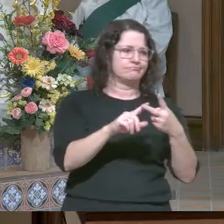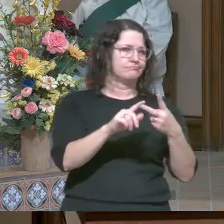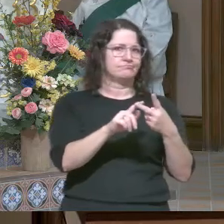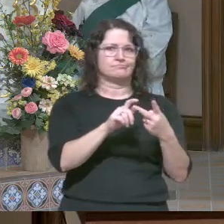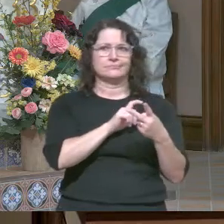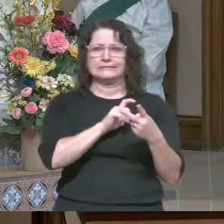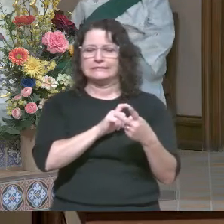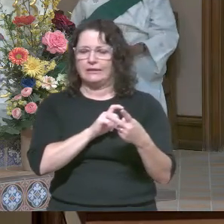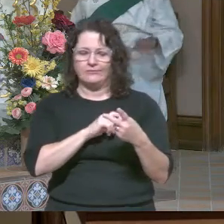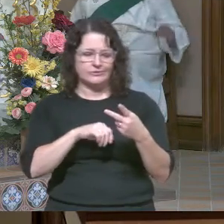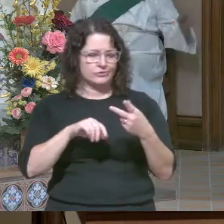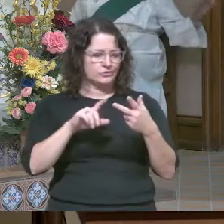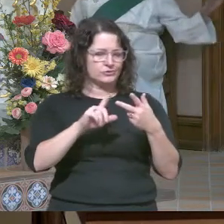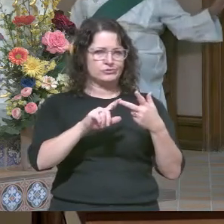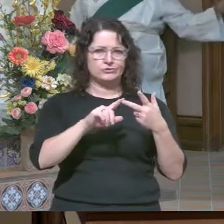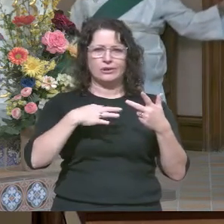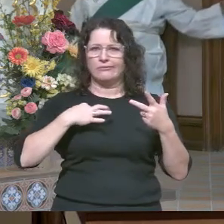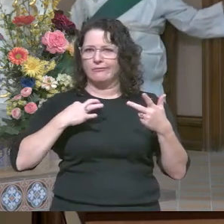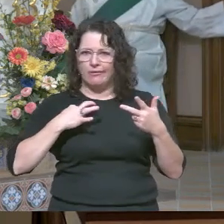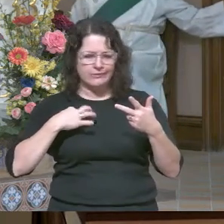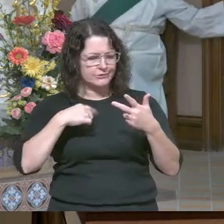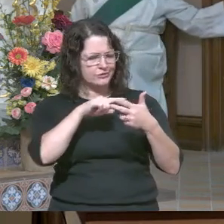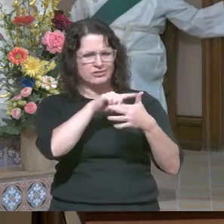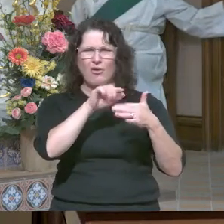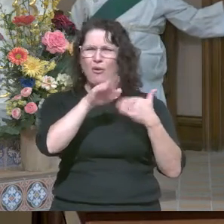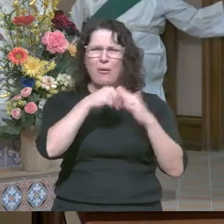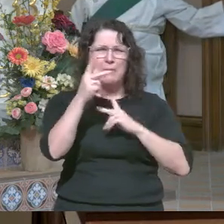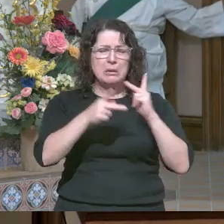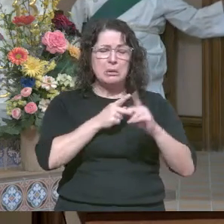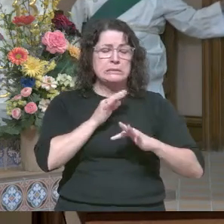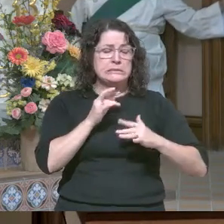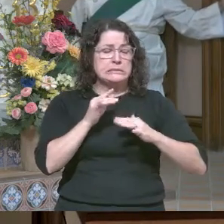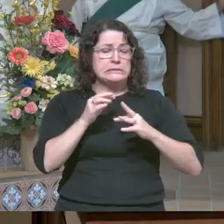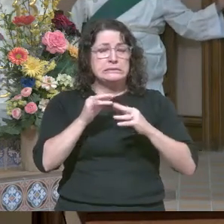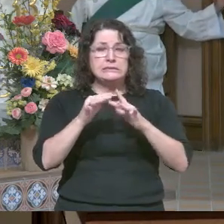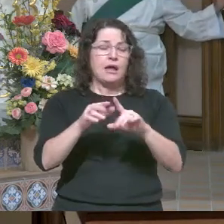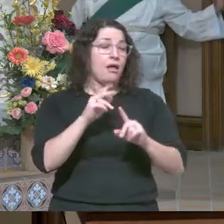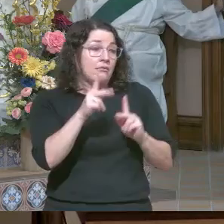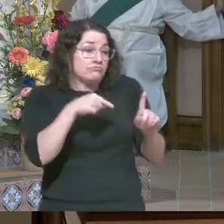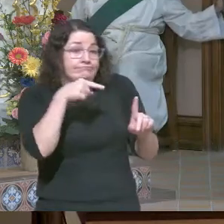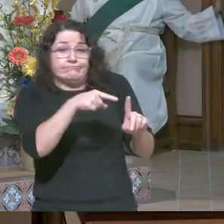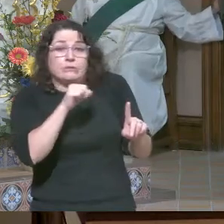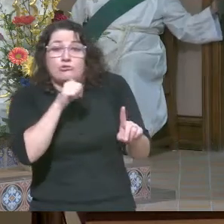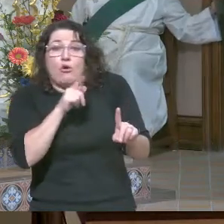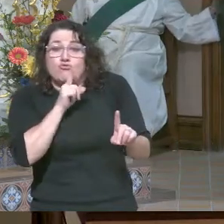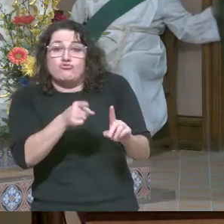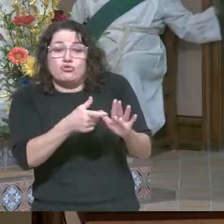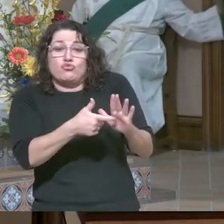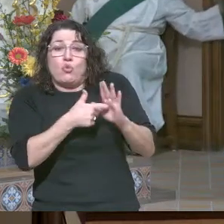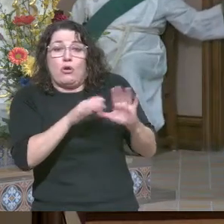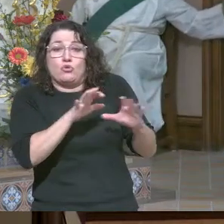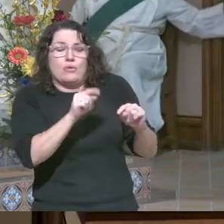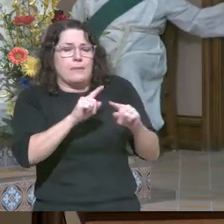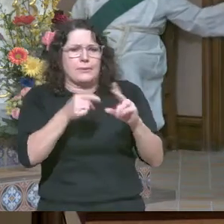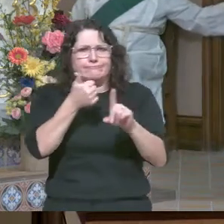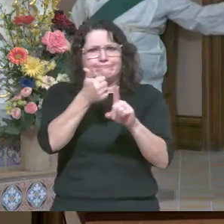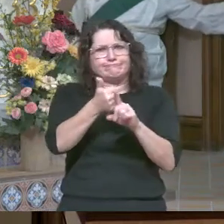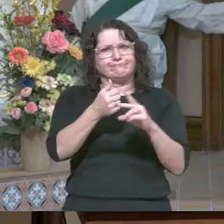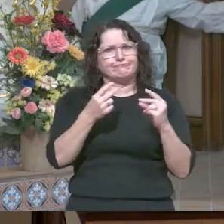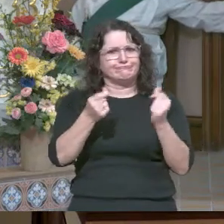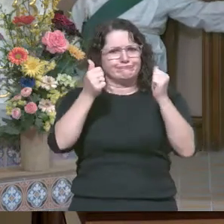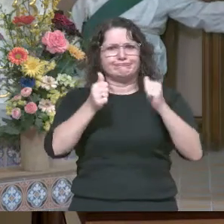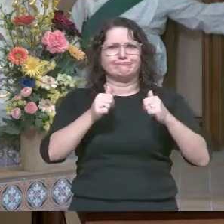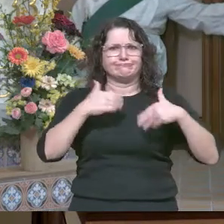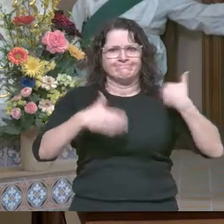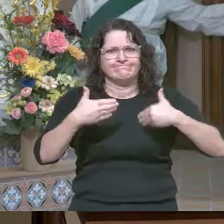officers, other people who volunteered, people who were not public servants at all, who just sprung into action.